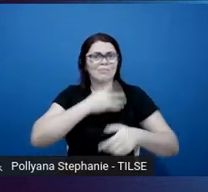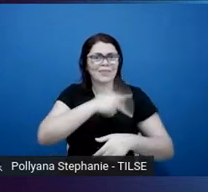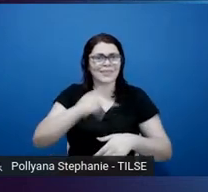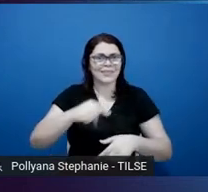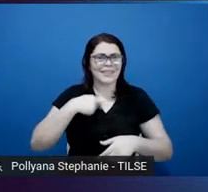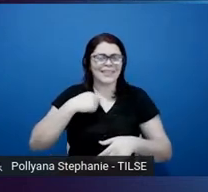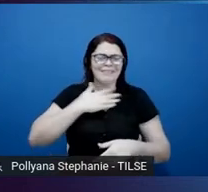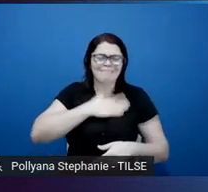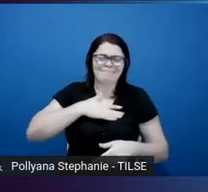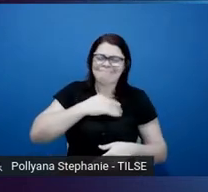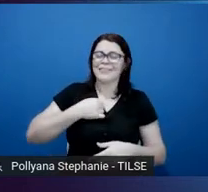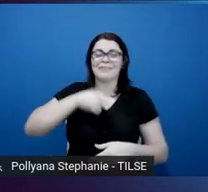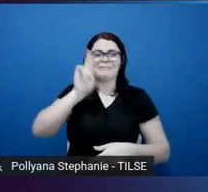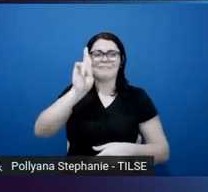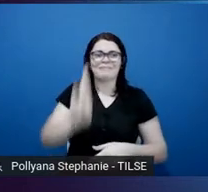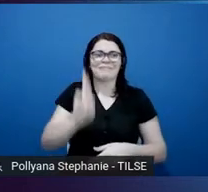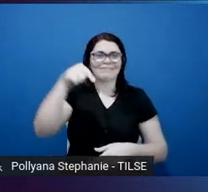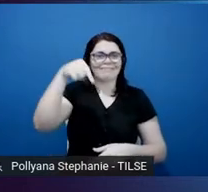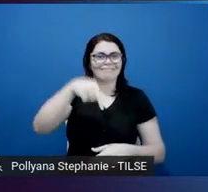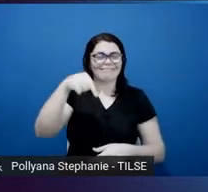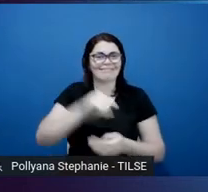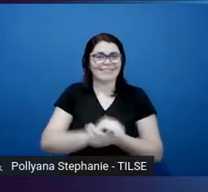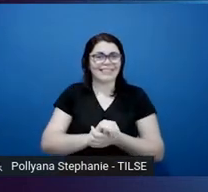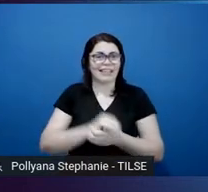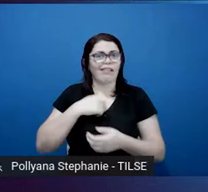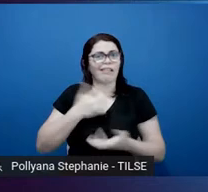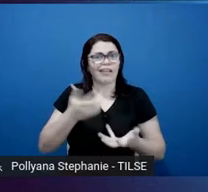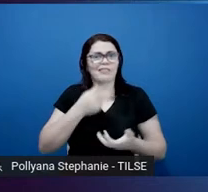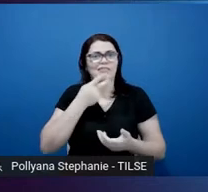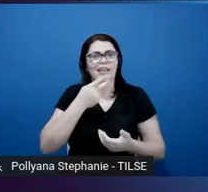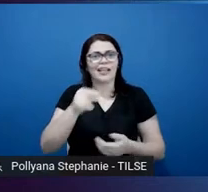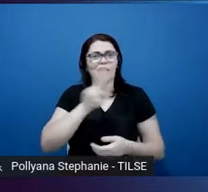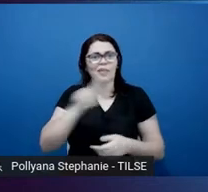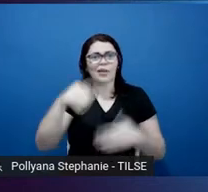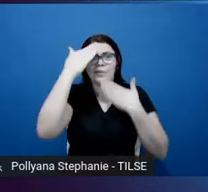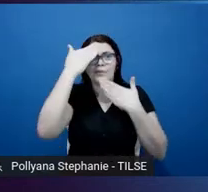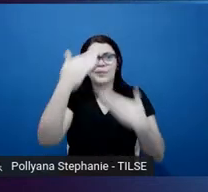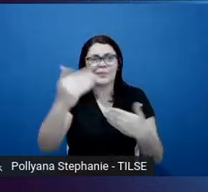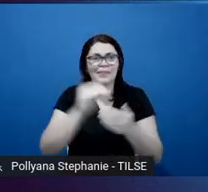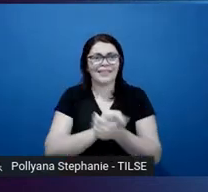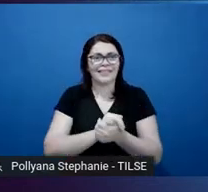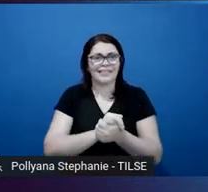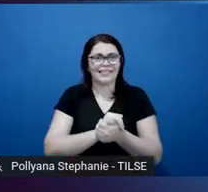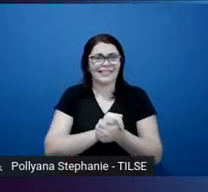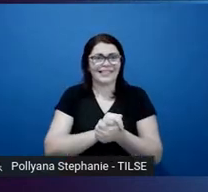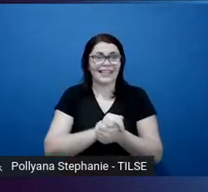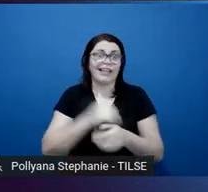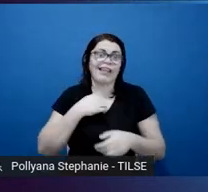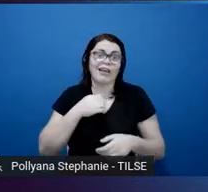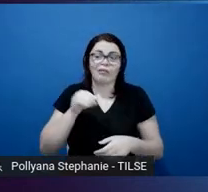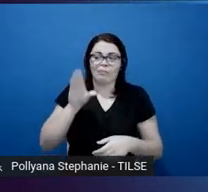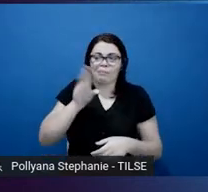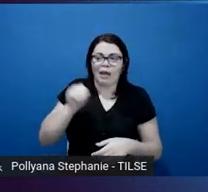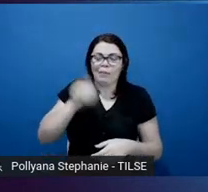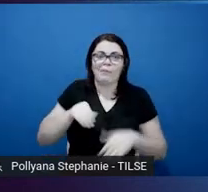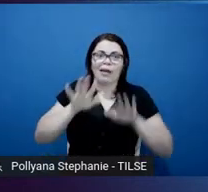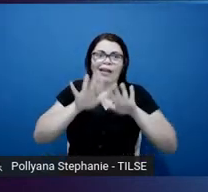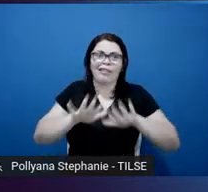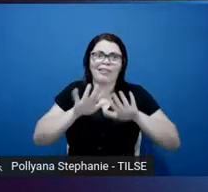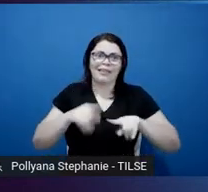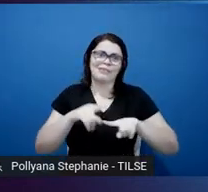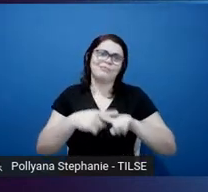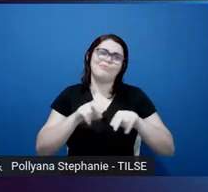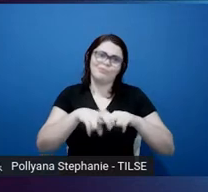to represent here and whom I would like to mention and thank. And I'll go slowly with the names because of our